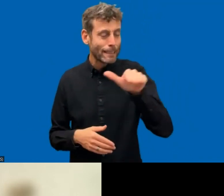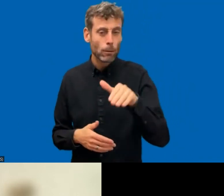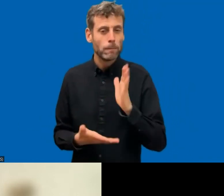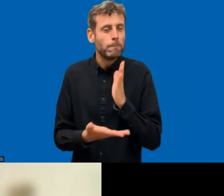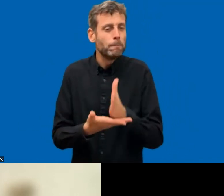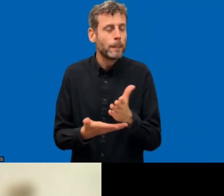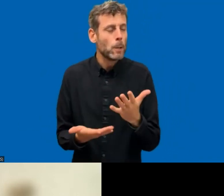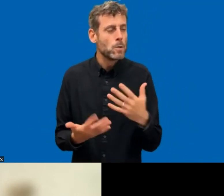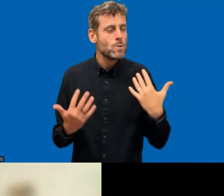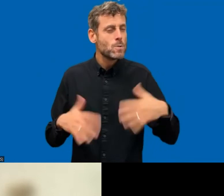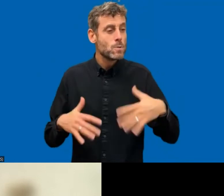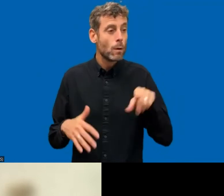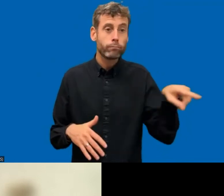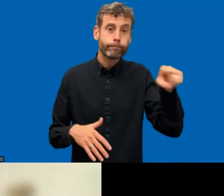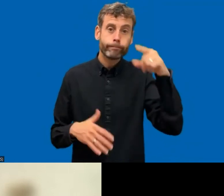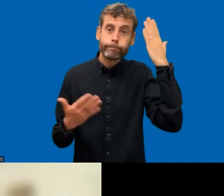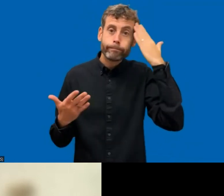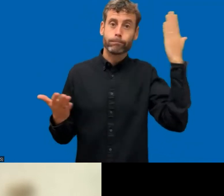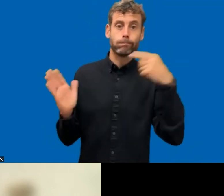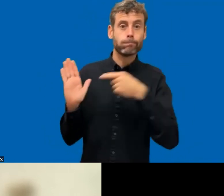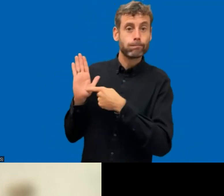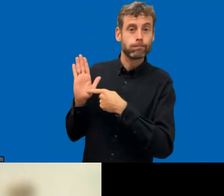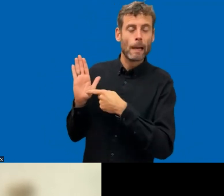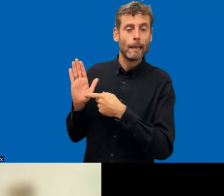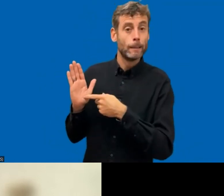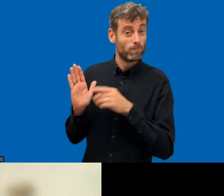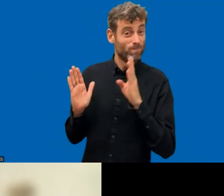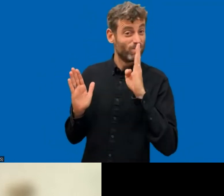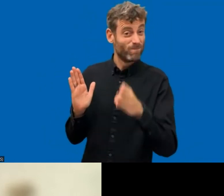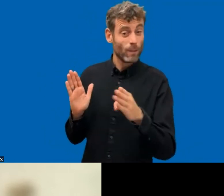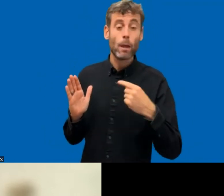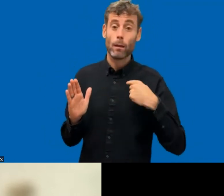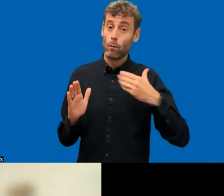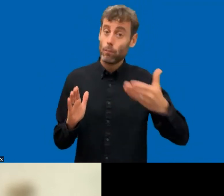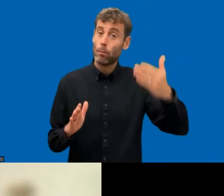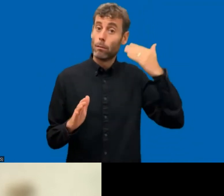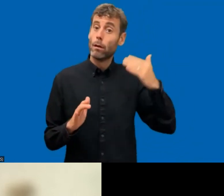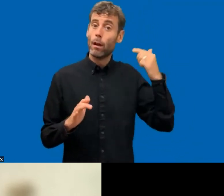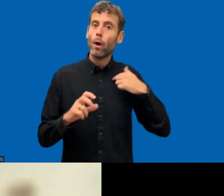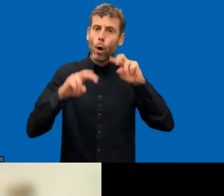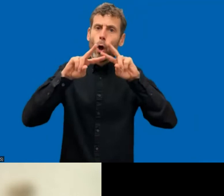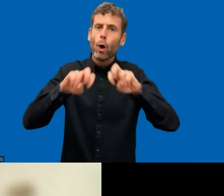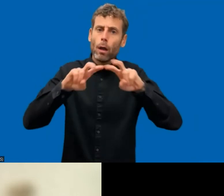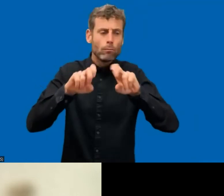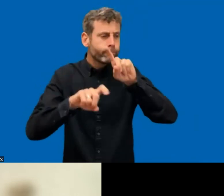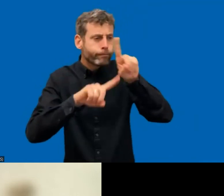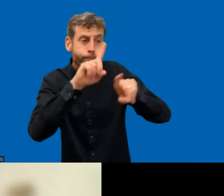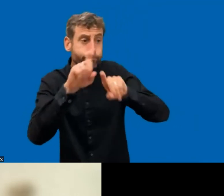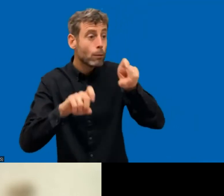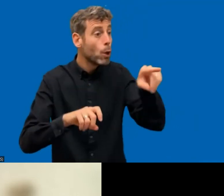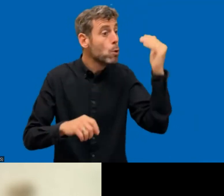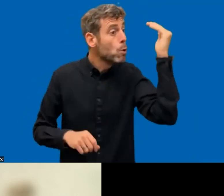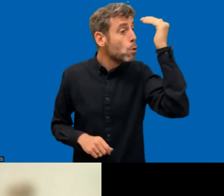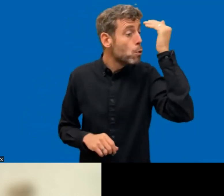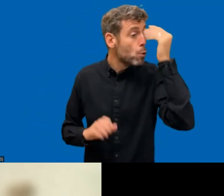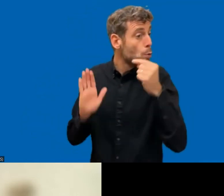as it should be, and we have done several research projects around this, and it's still kind of not